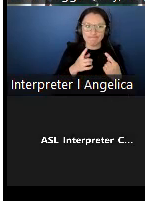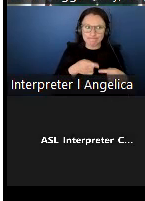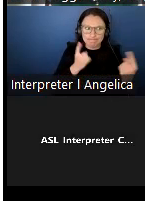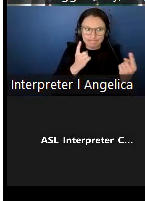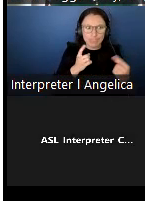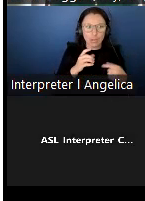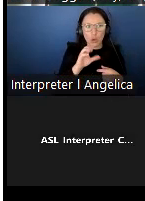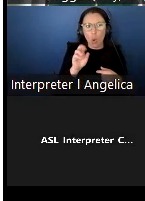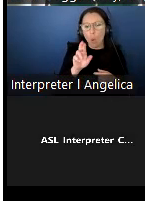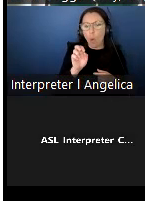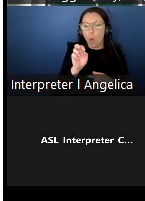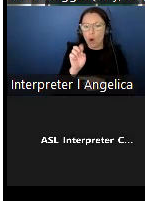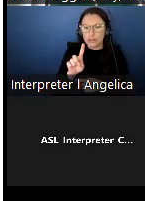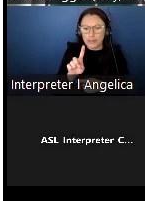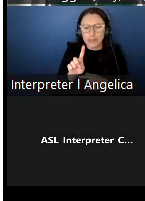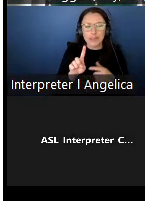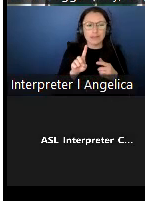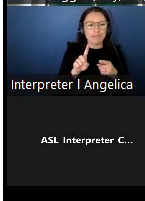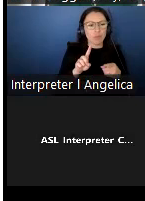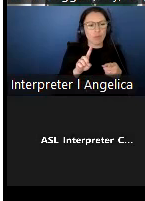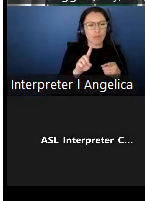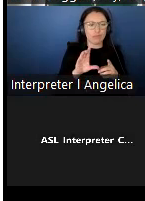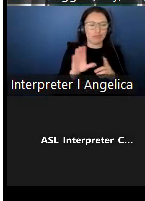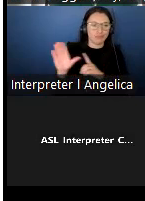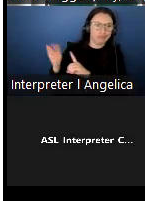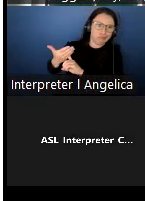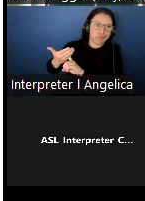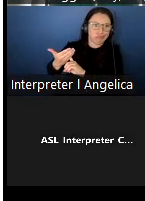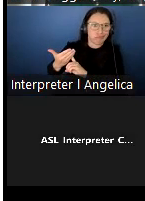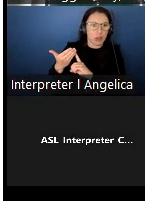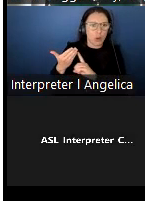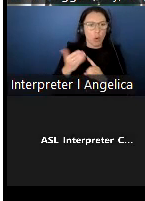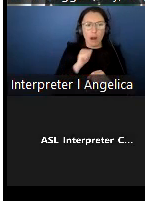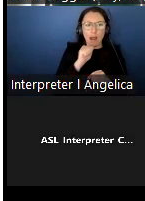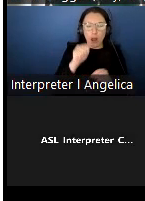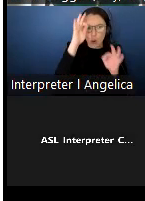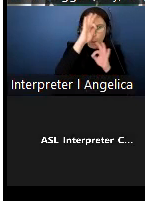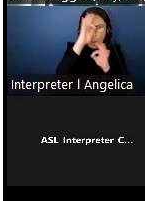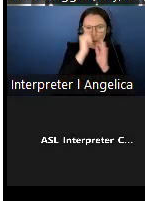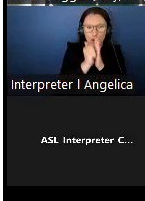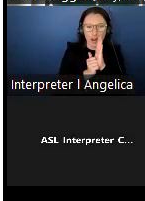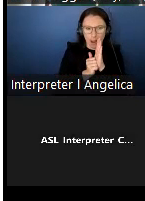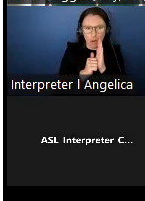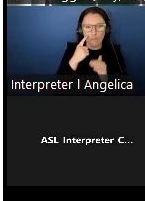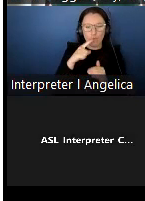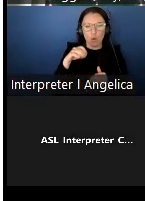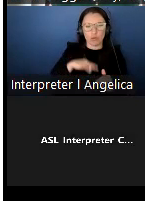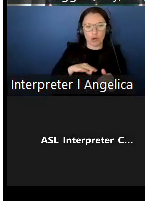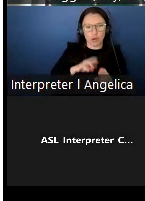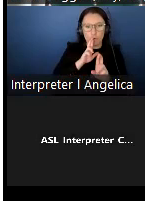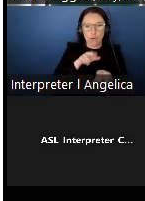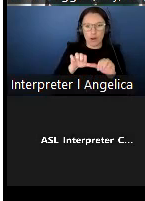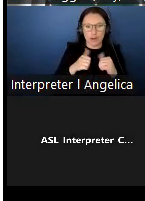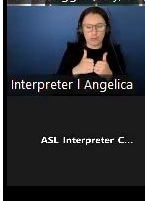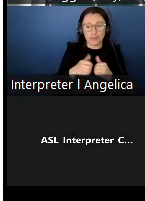accounts, and disputing identity theft charges or accounts, For identity theft, I did want to note